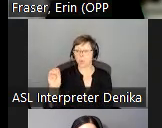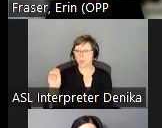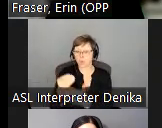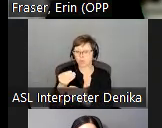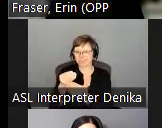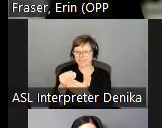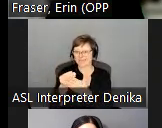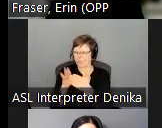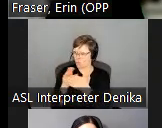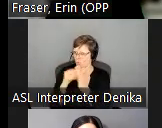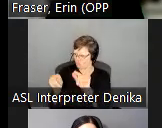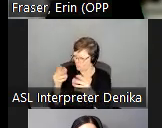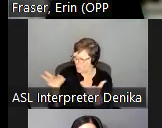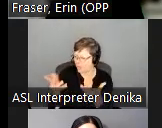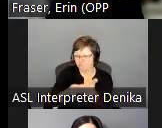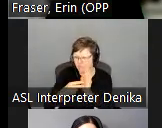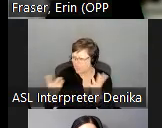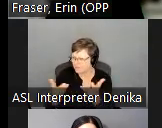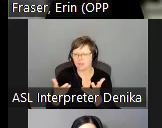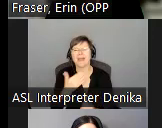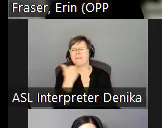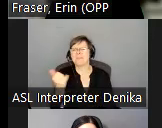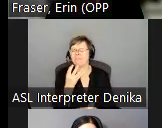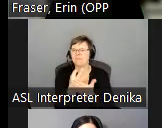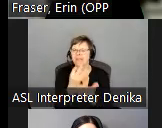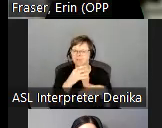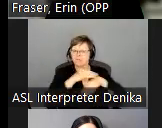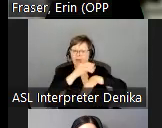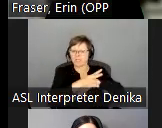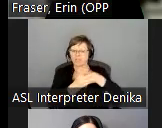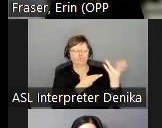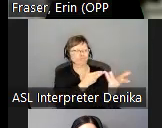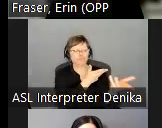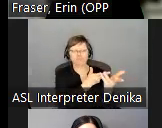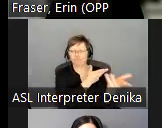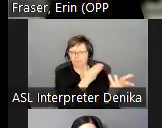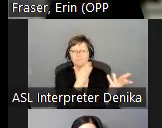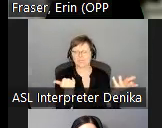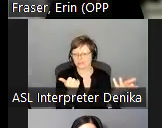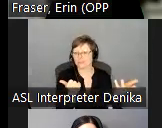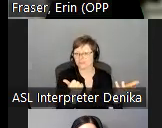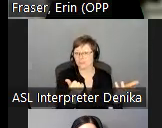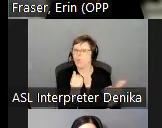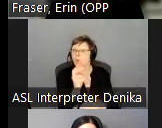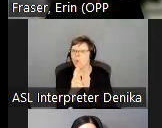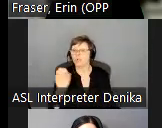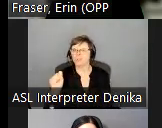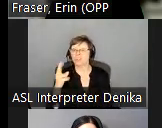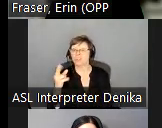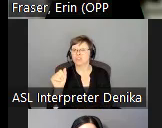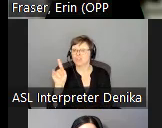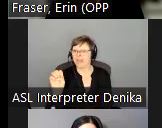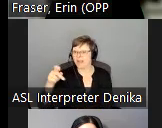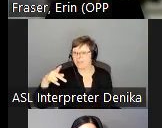you're going to look into cryptocurrency, talk to a financial advisor. You can go to exchangers like CNPEA